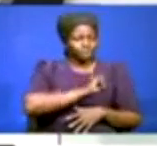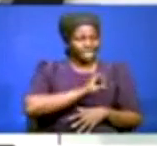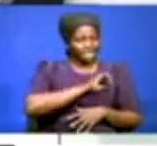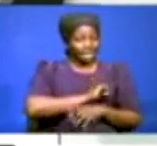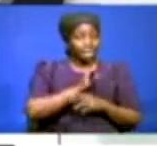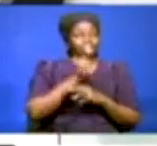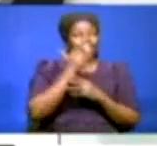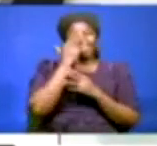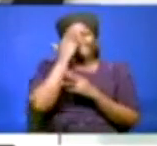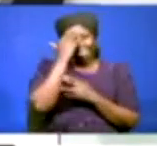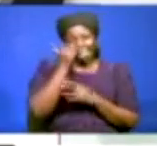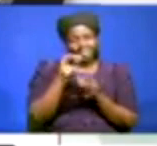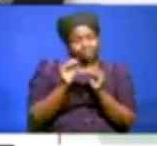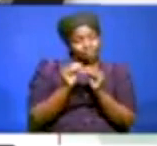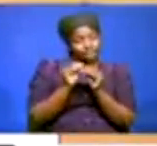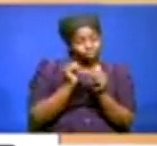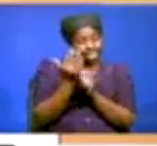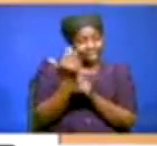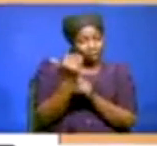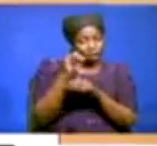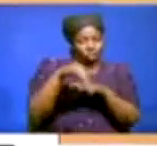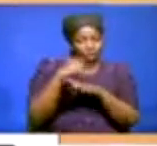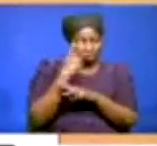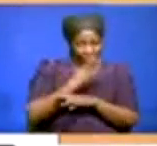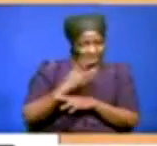will seek to address their plight.